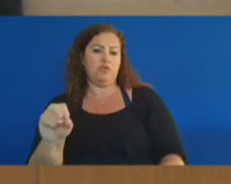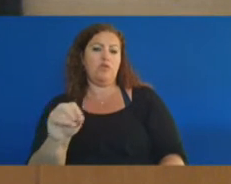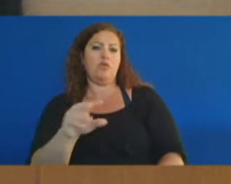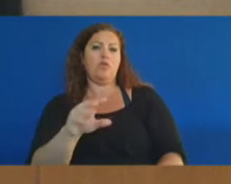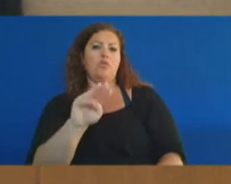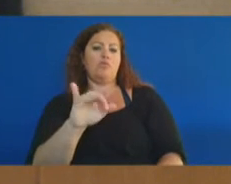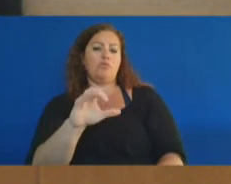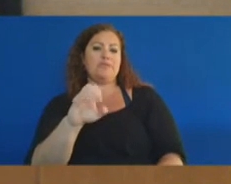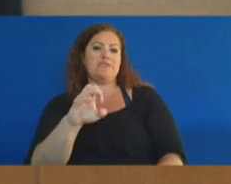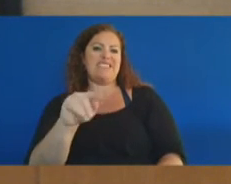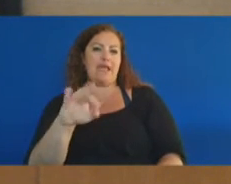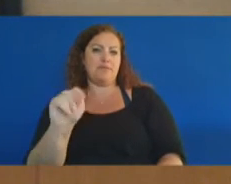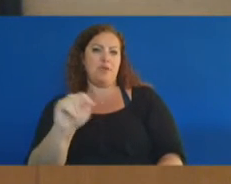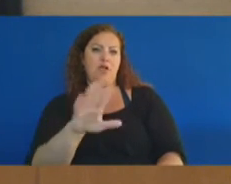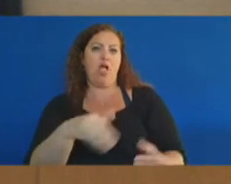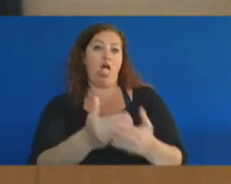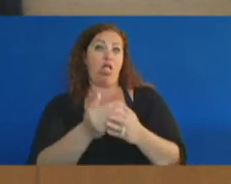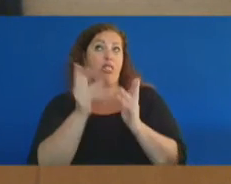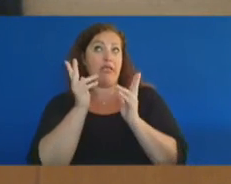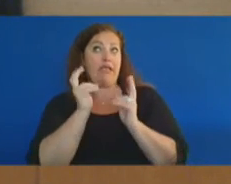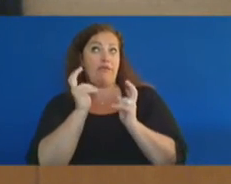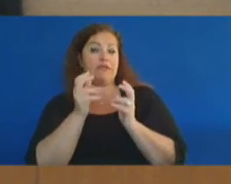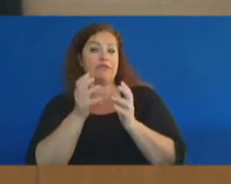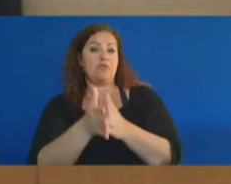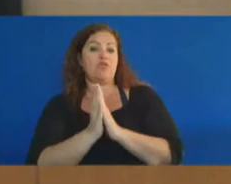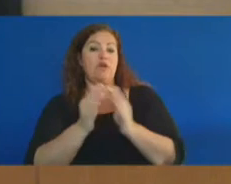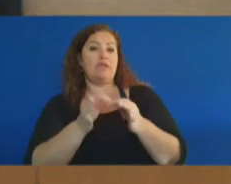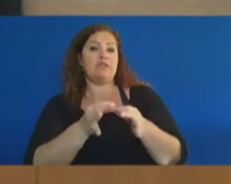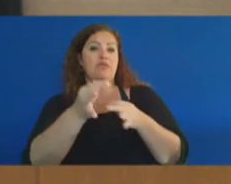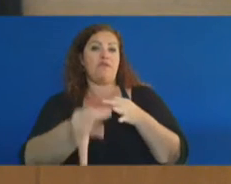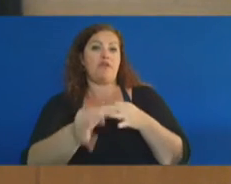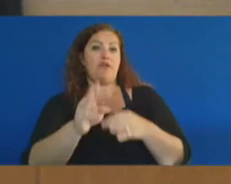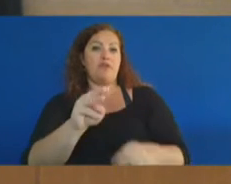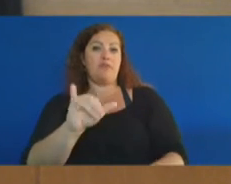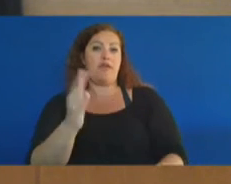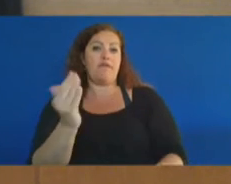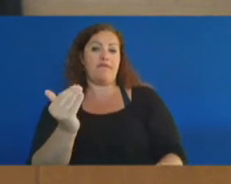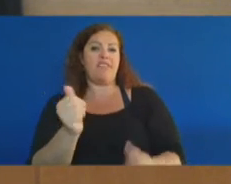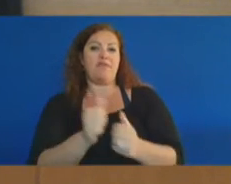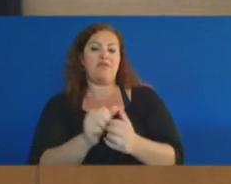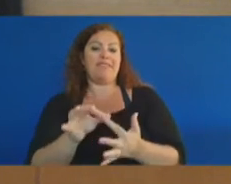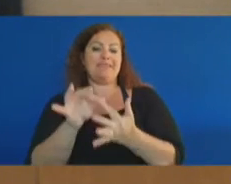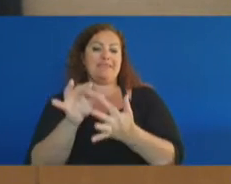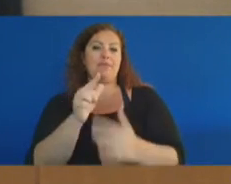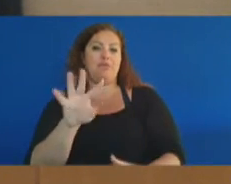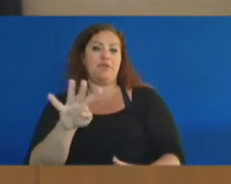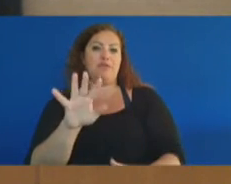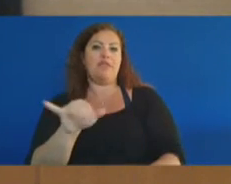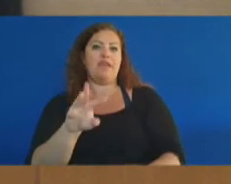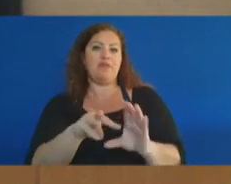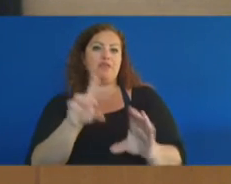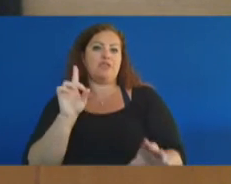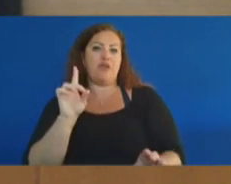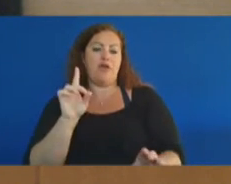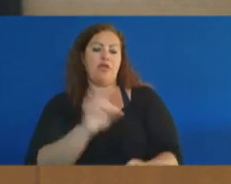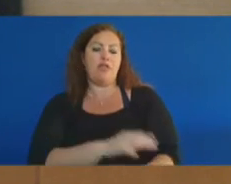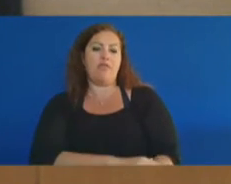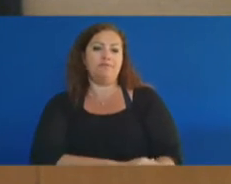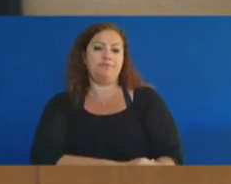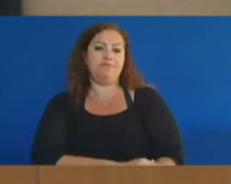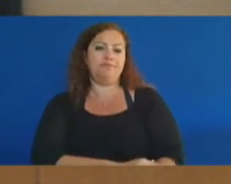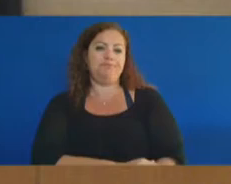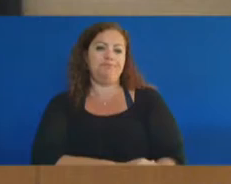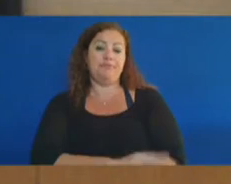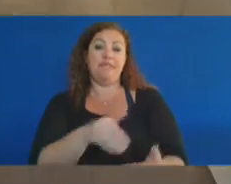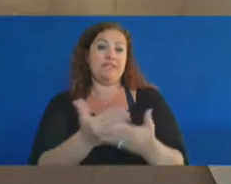hearings uh requesting a deferral till May 15th uh with the exception of item 24 which is just a withdrawal of the petition entirely that's all